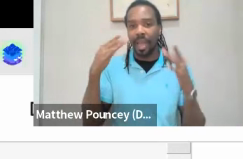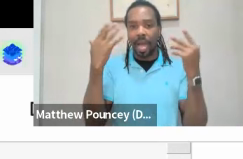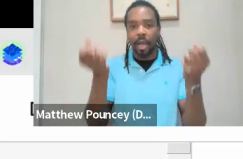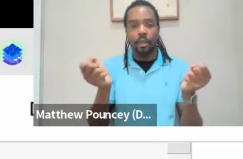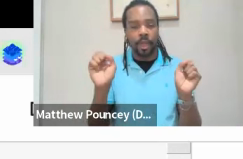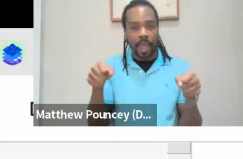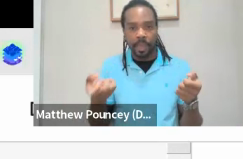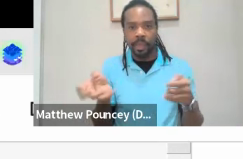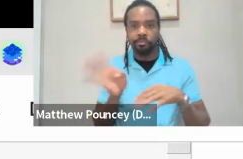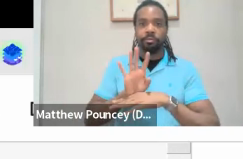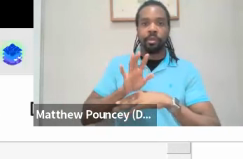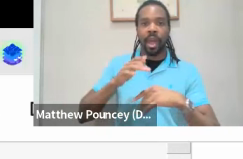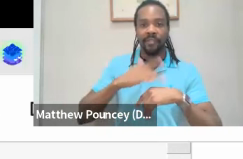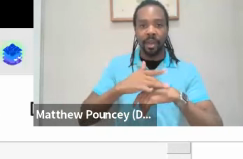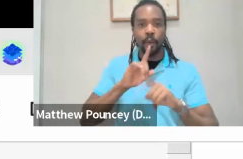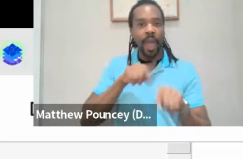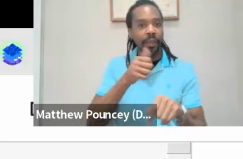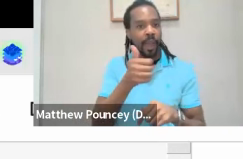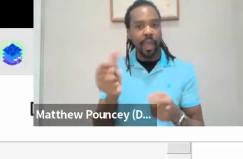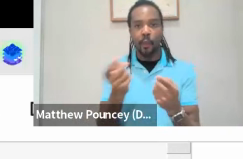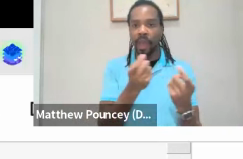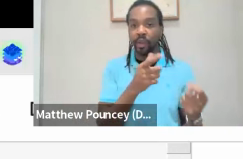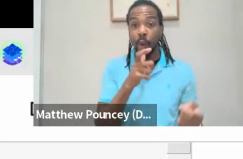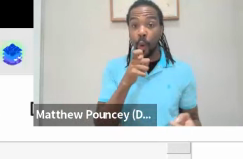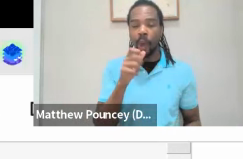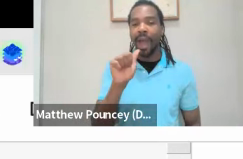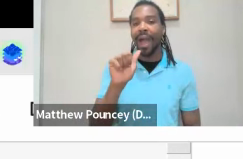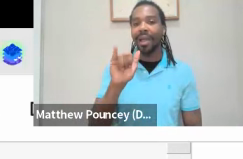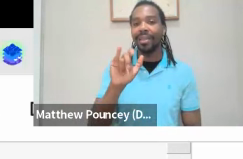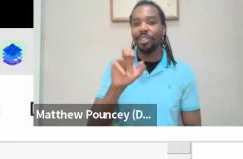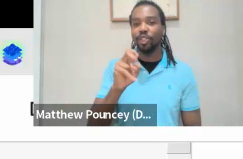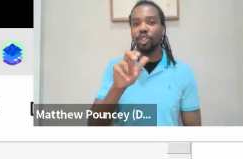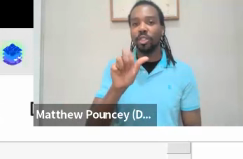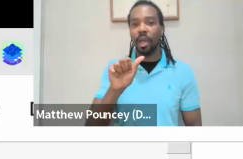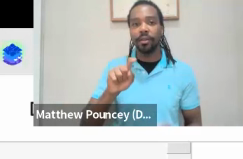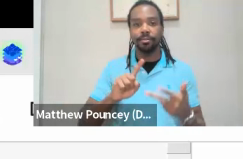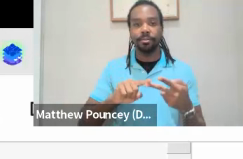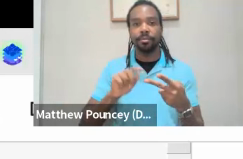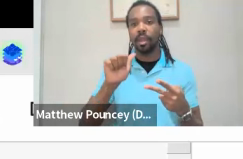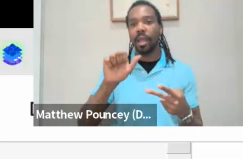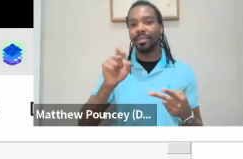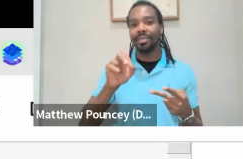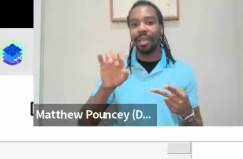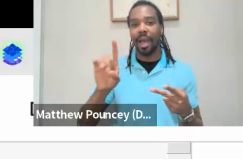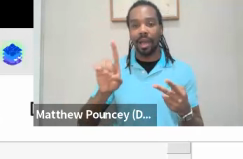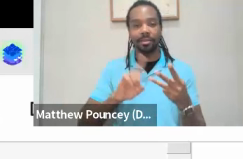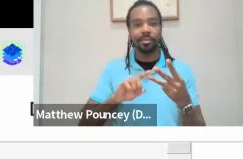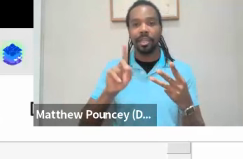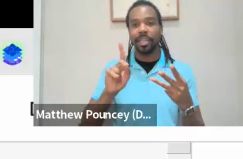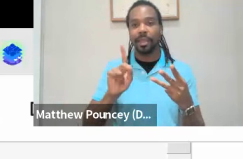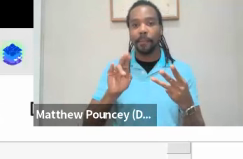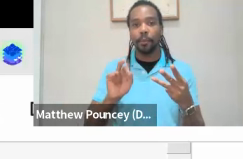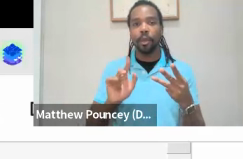to answer any questions. That's Aisha Nixon, Assad Bangili, and Kimberly